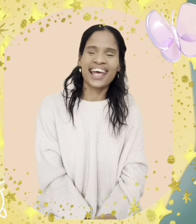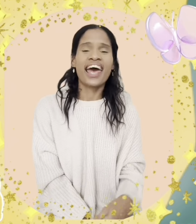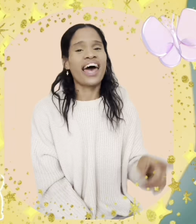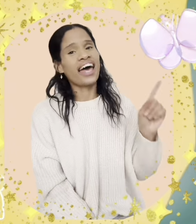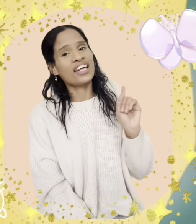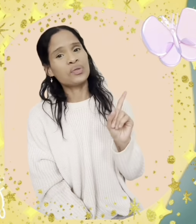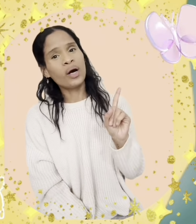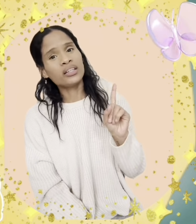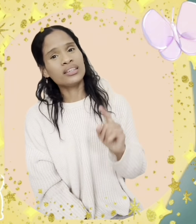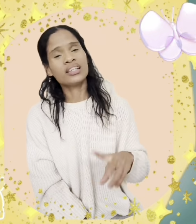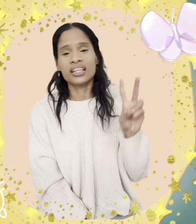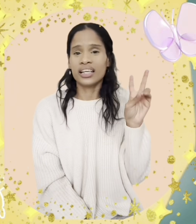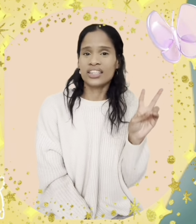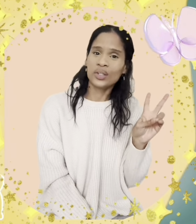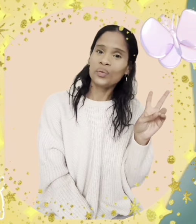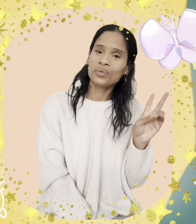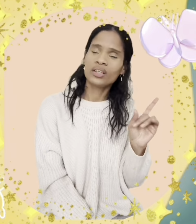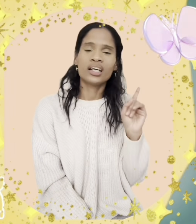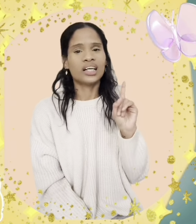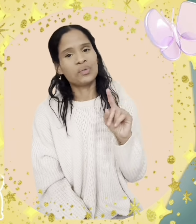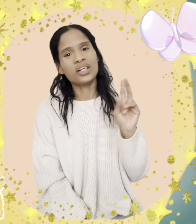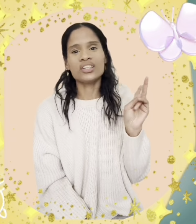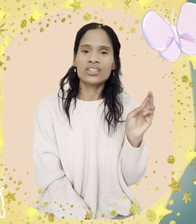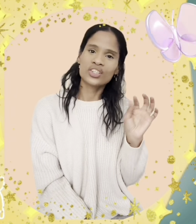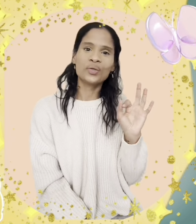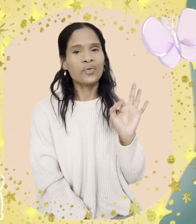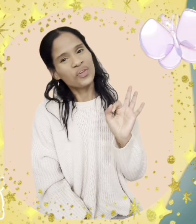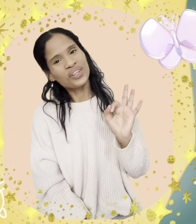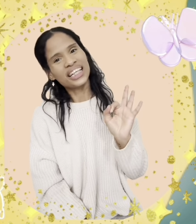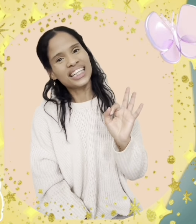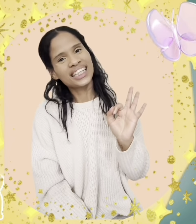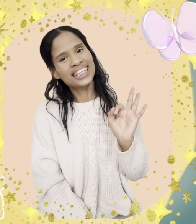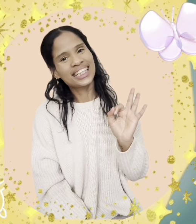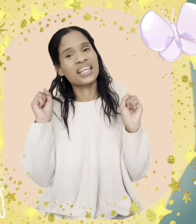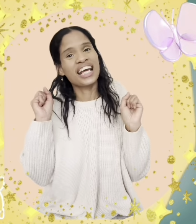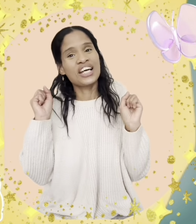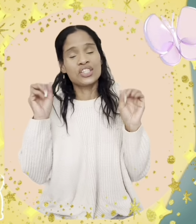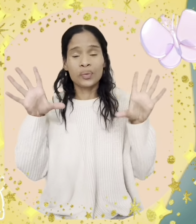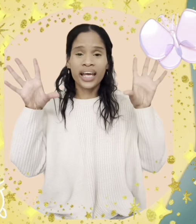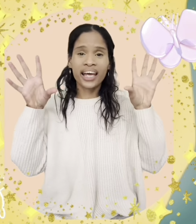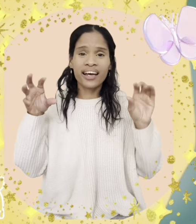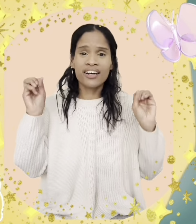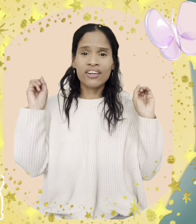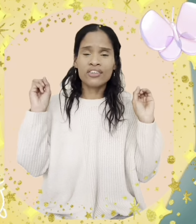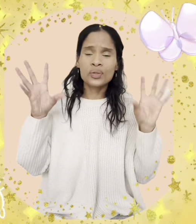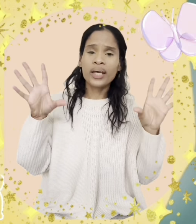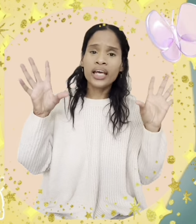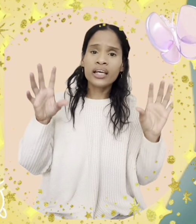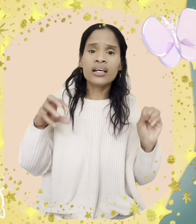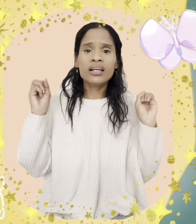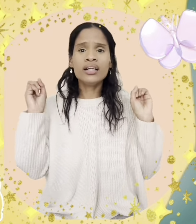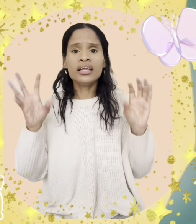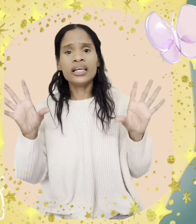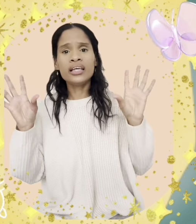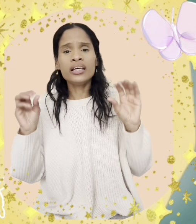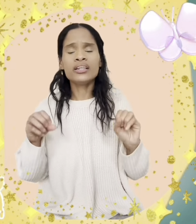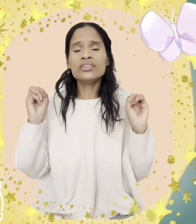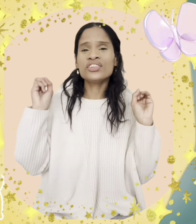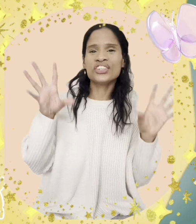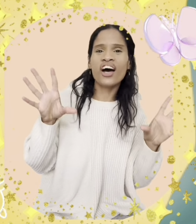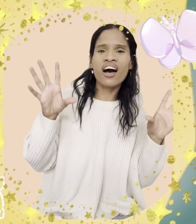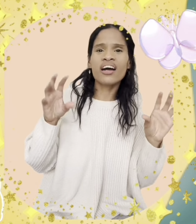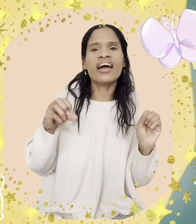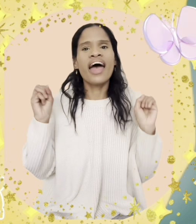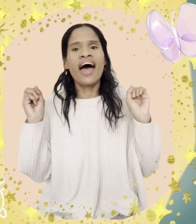Fantastic. And one, a two, three. Twinkle, twinkle,